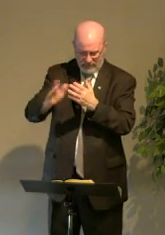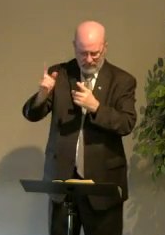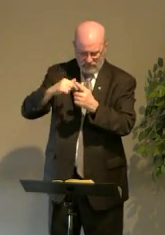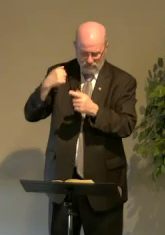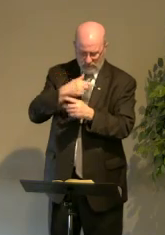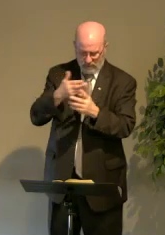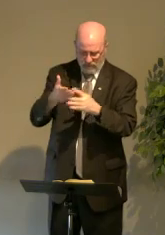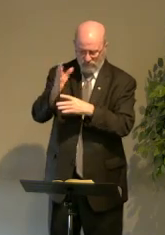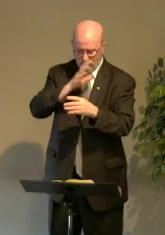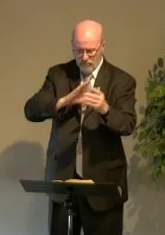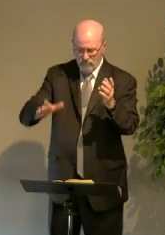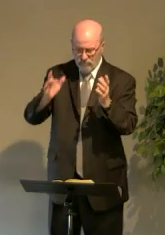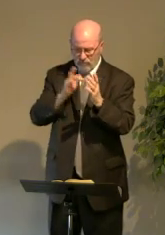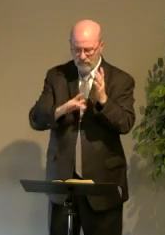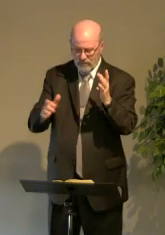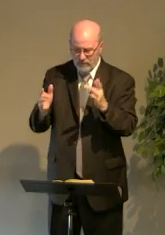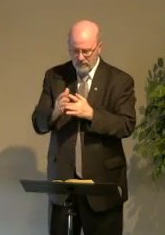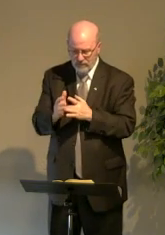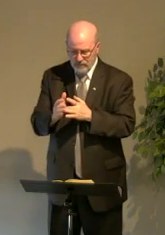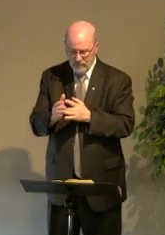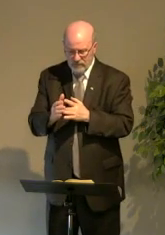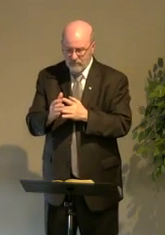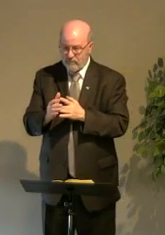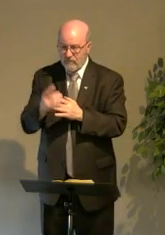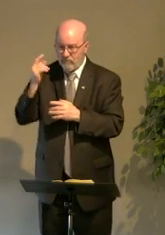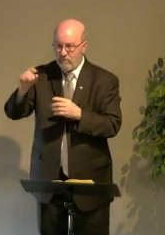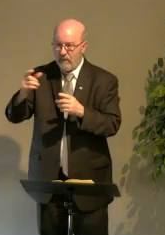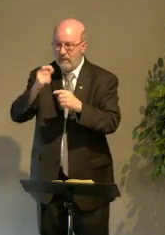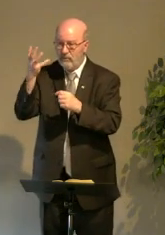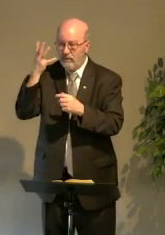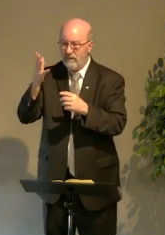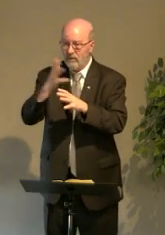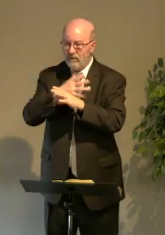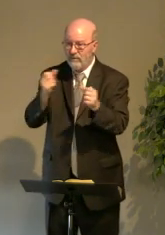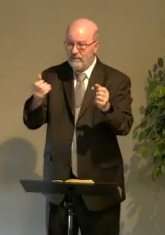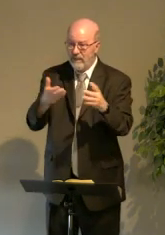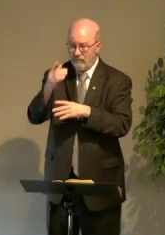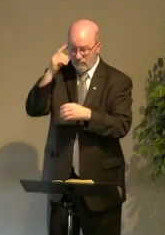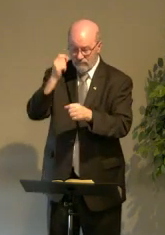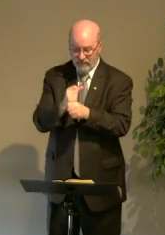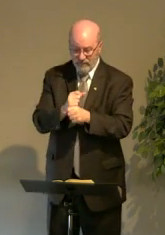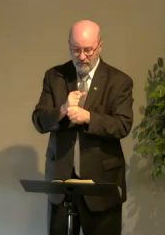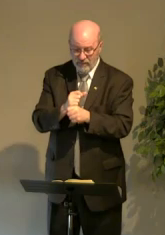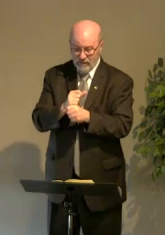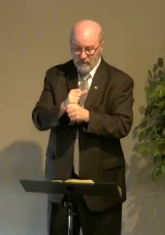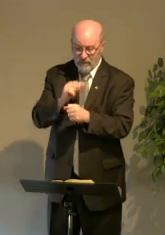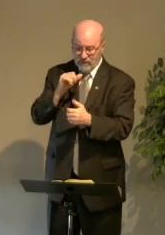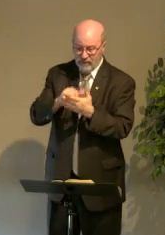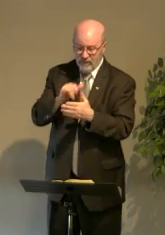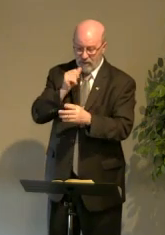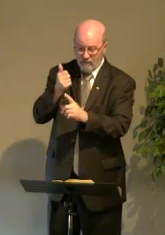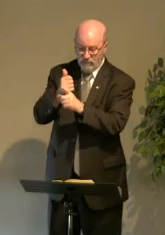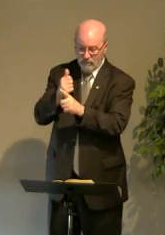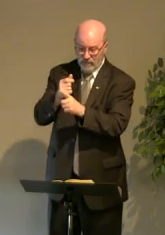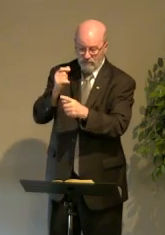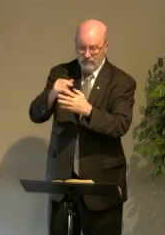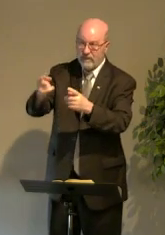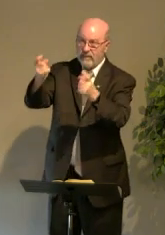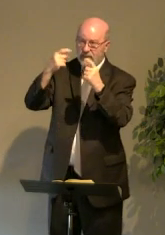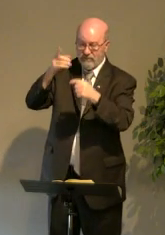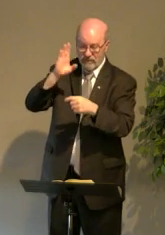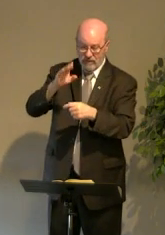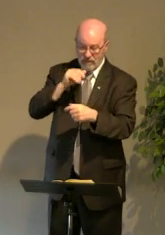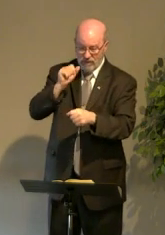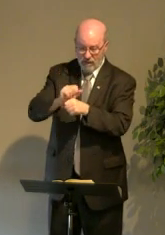kindness toward us through Christ Jesus. For by grace are you saved through faith, and that not of yourselves, it is the gift